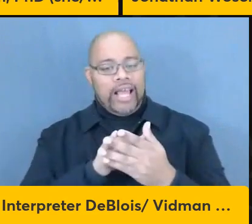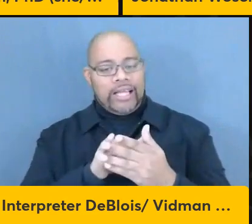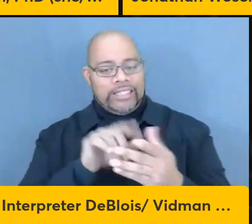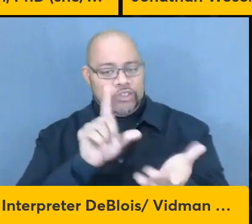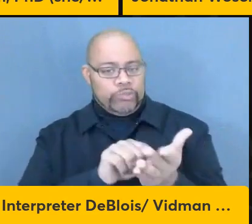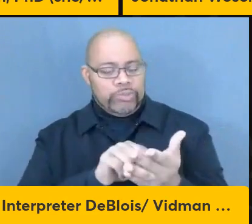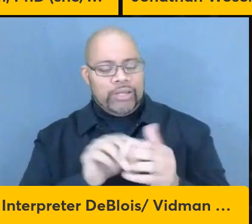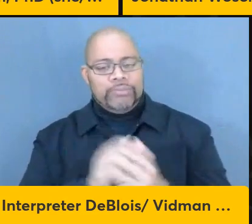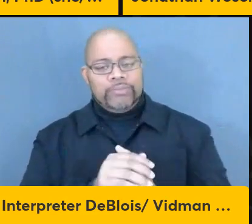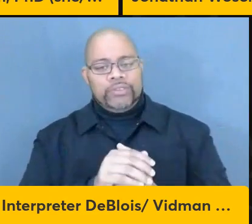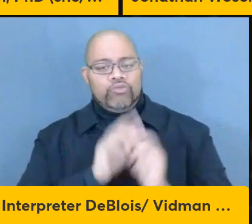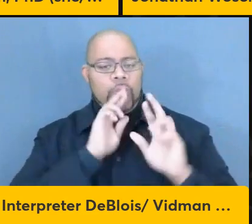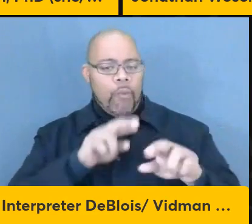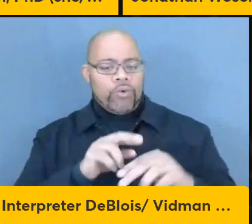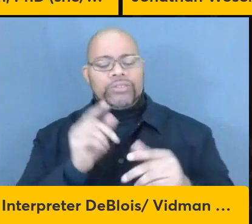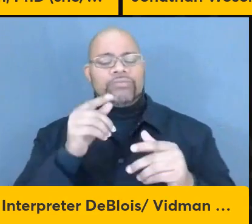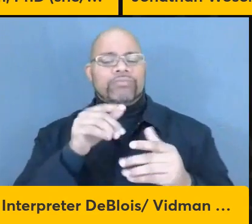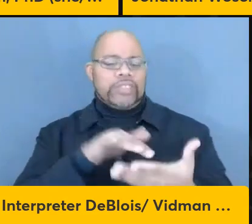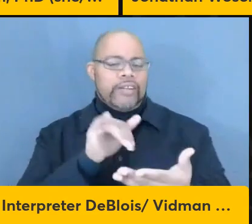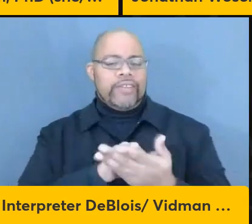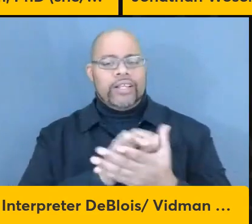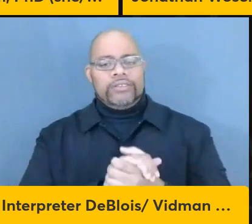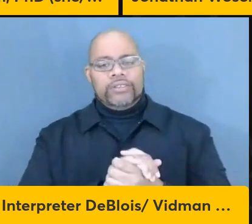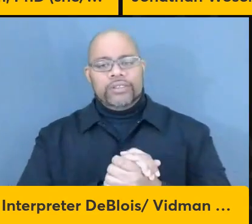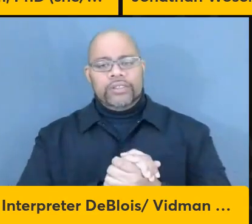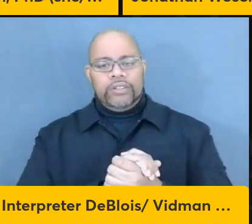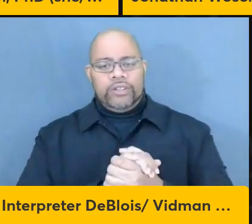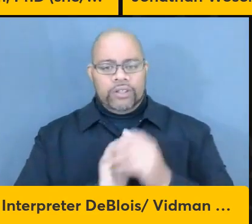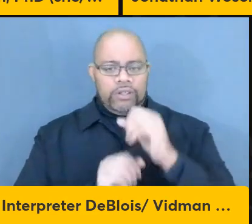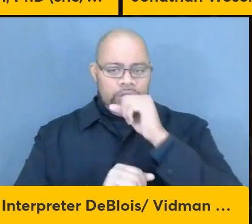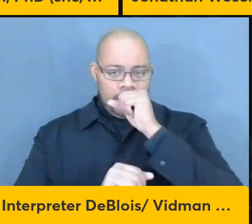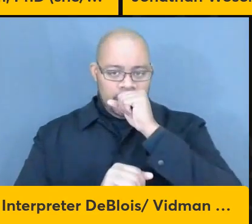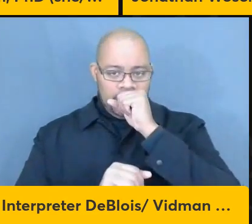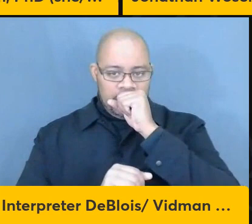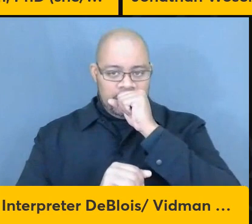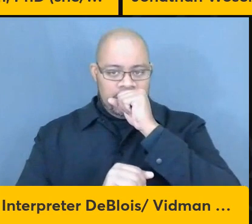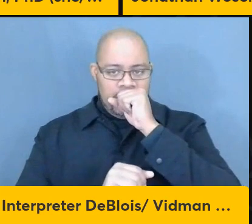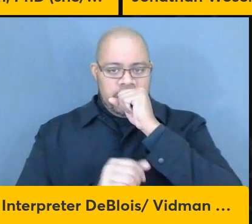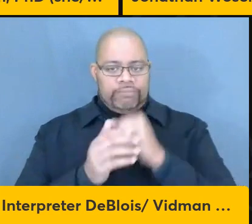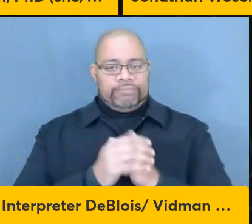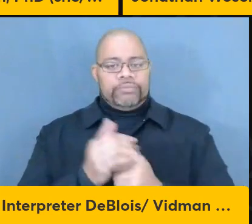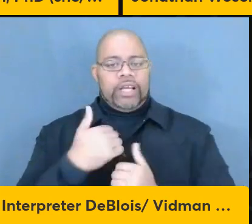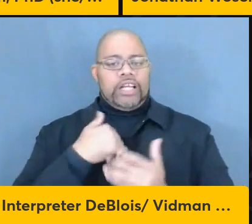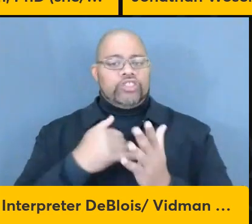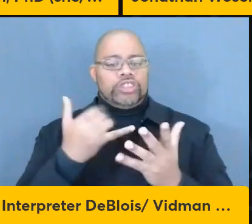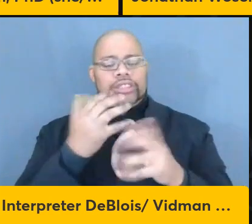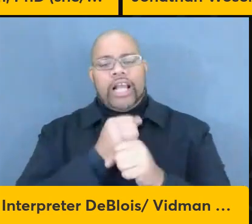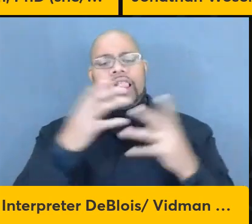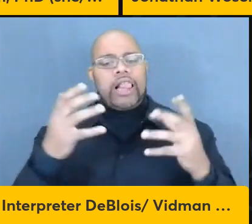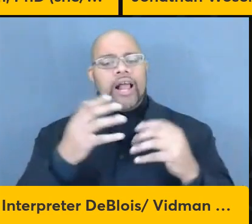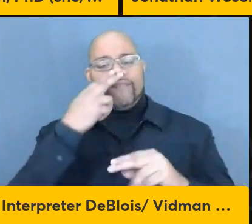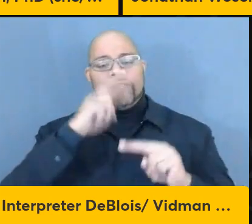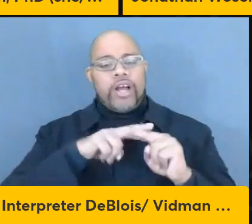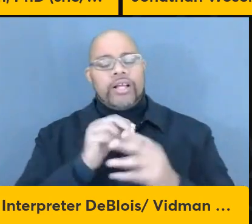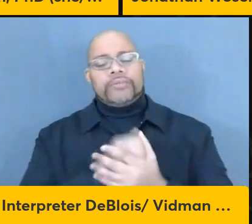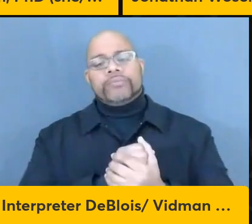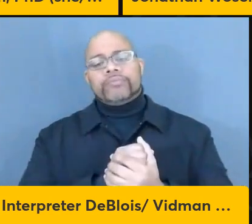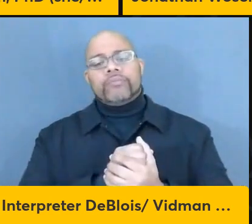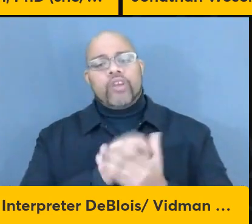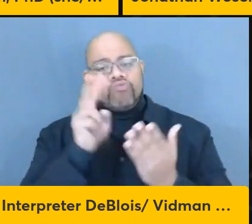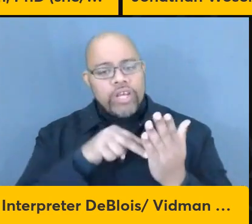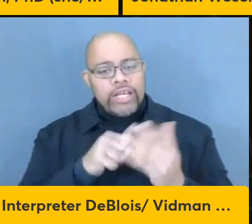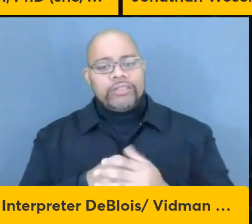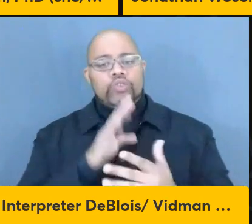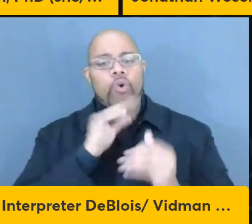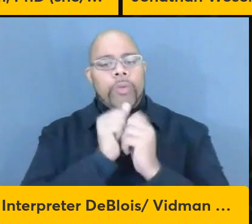that in a study for the general, or a story for the general public. I just personally just get a lot of fun out of meeting and